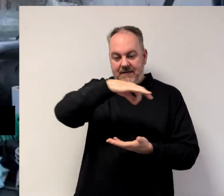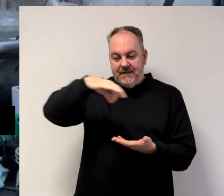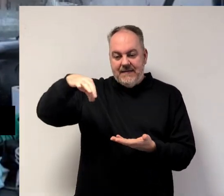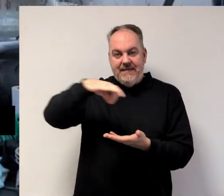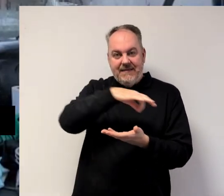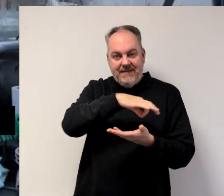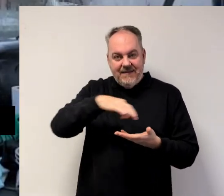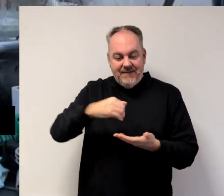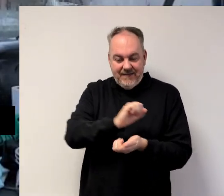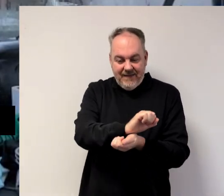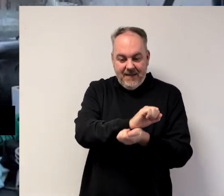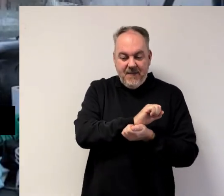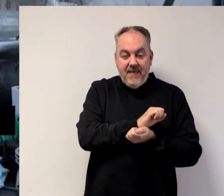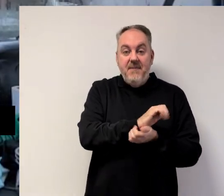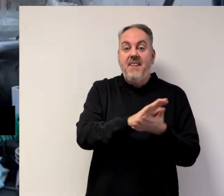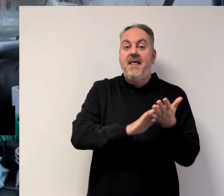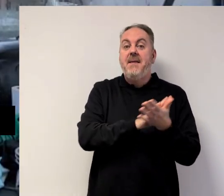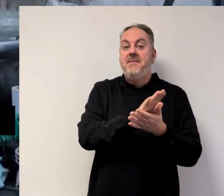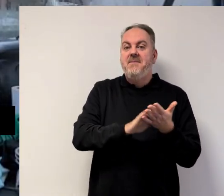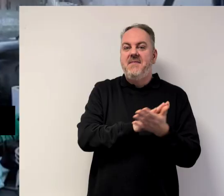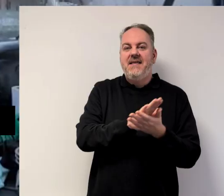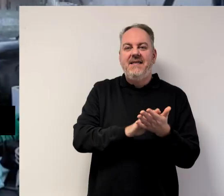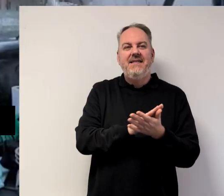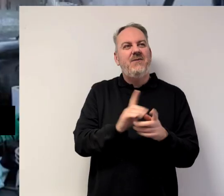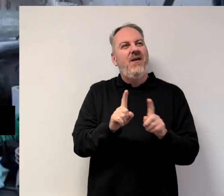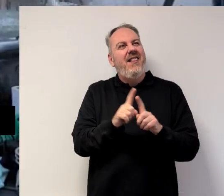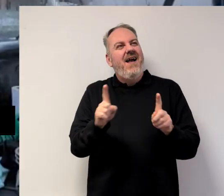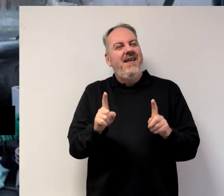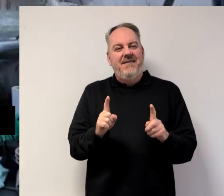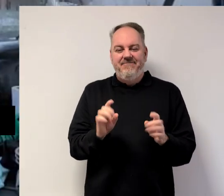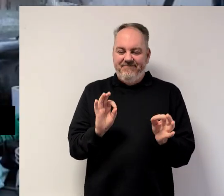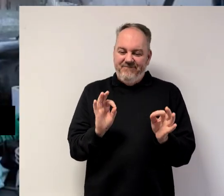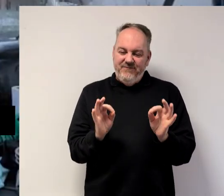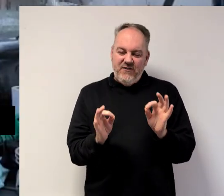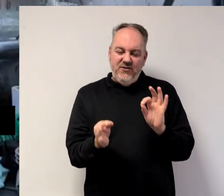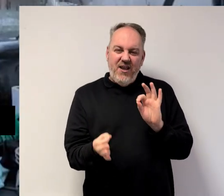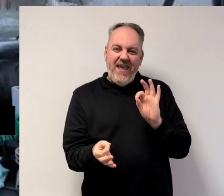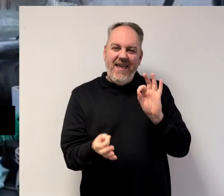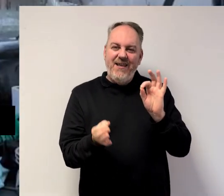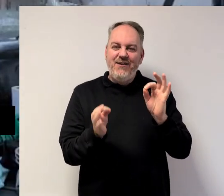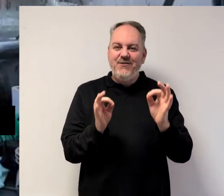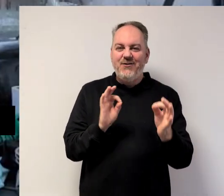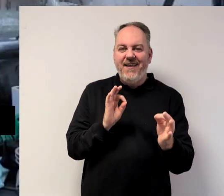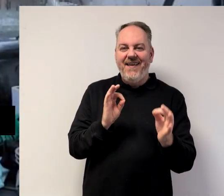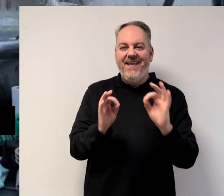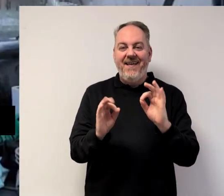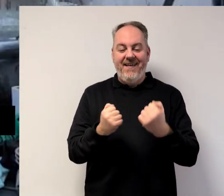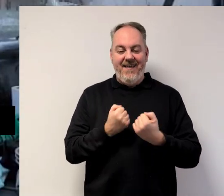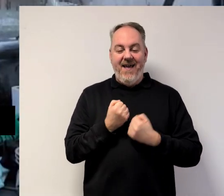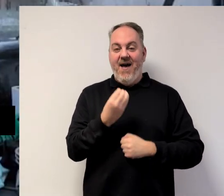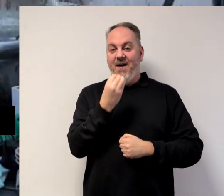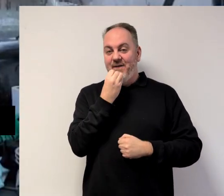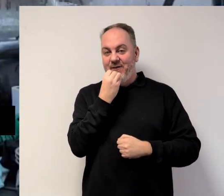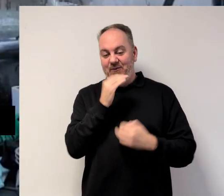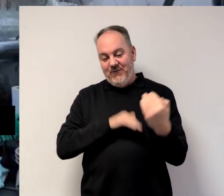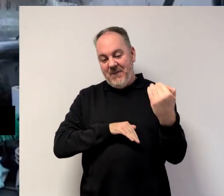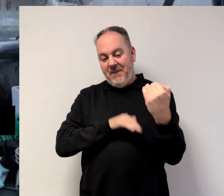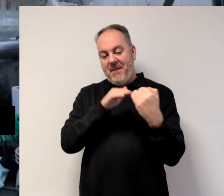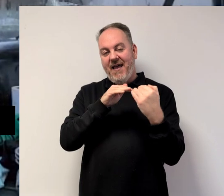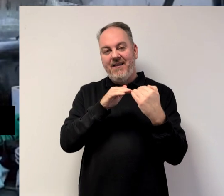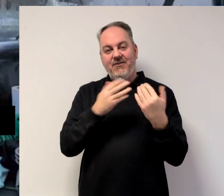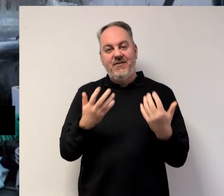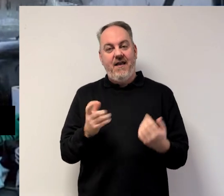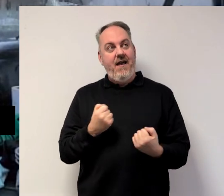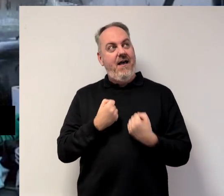sort of genetically modifying the food to our growing conditions here. So we only pick